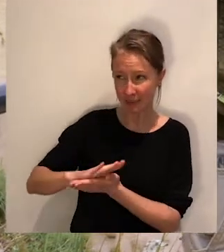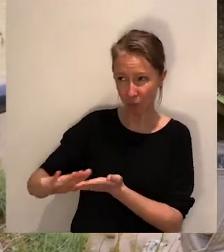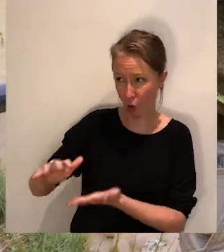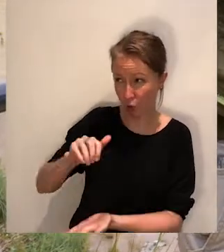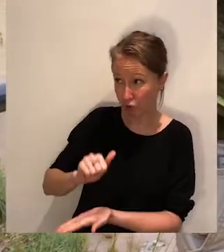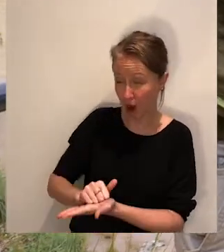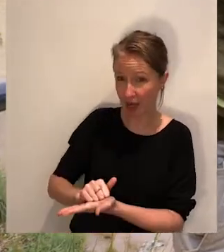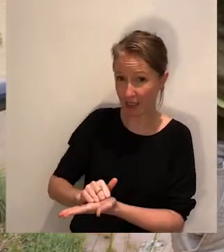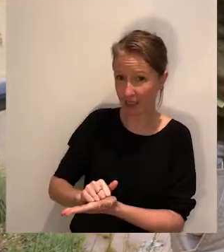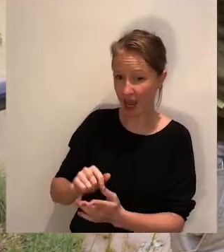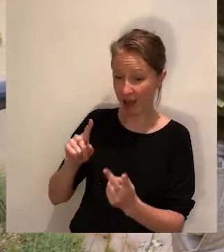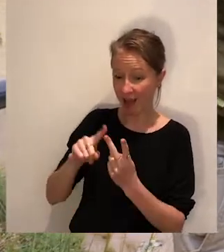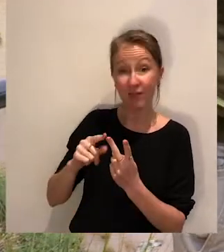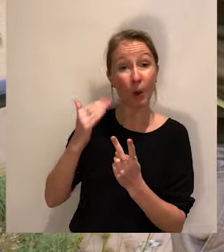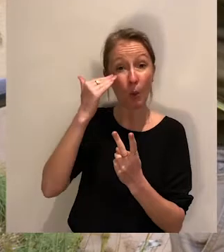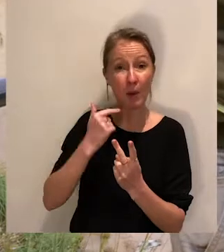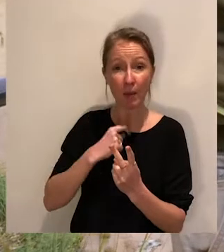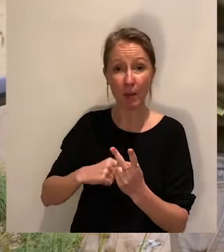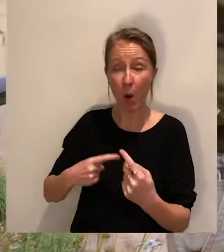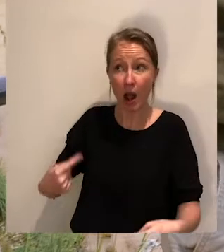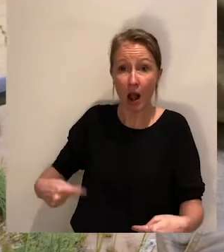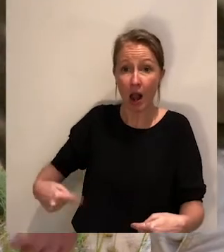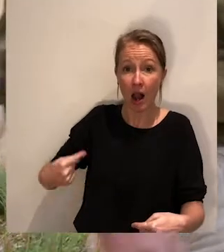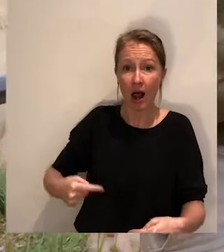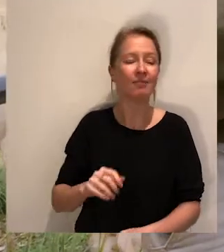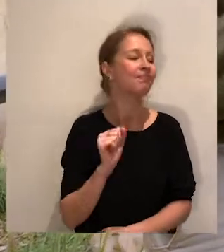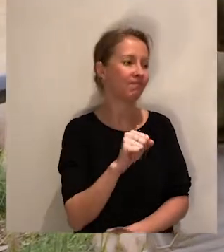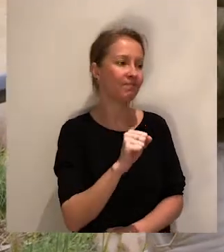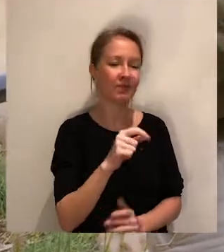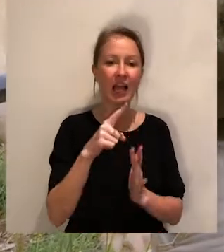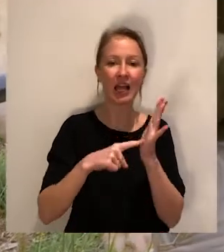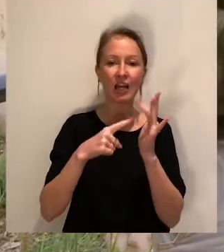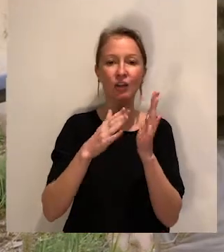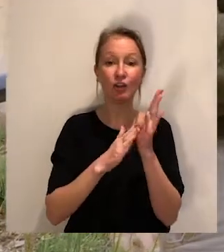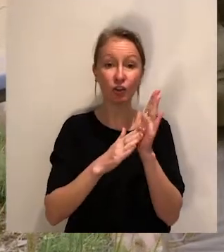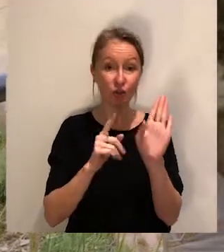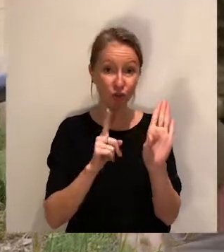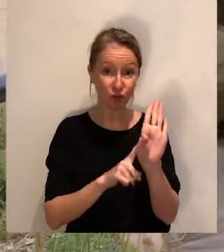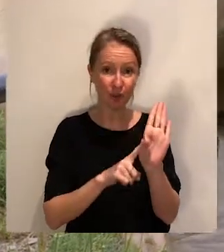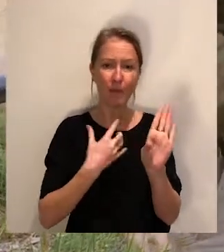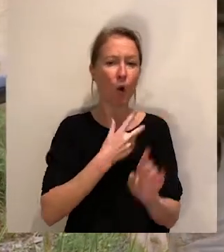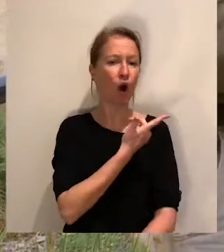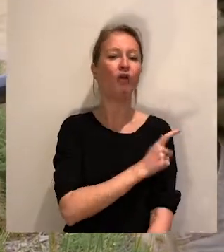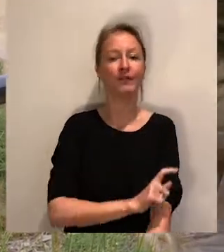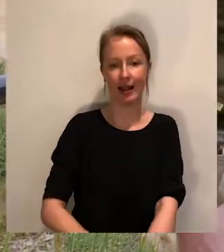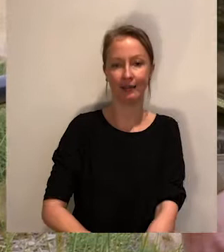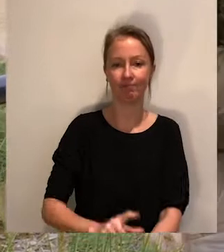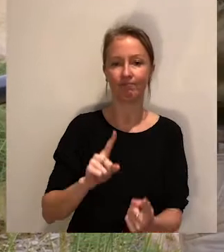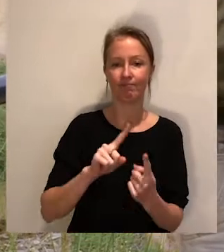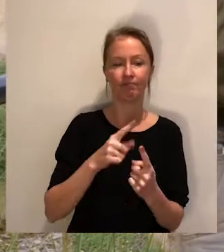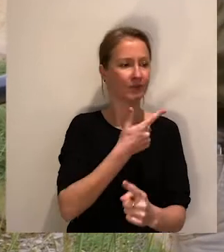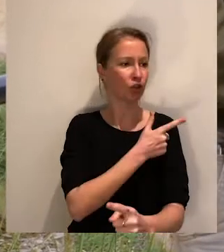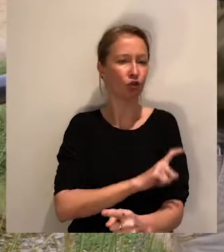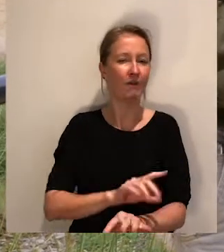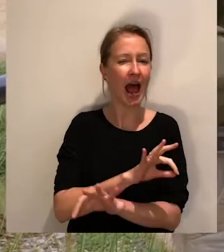sense of she was a bit more wary. Yeah, Jimmy Yu is a very confident animal and probably